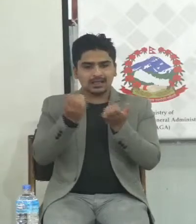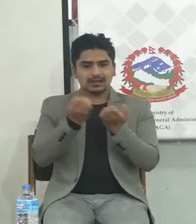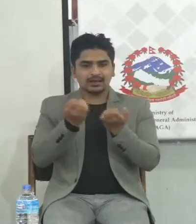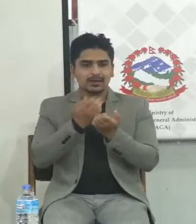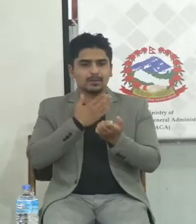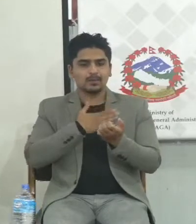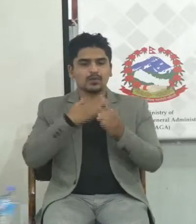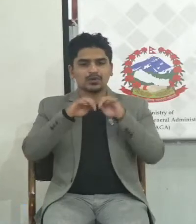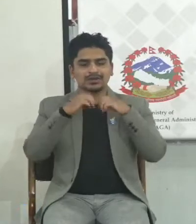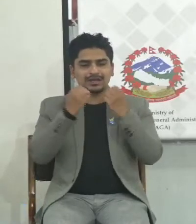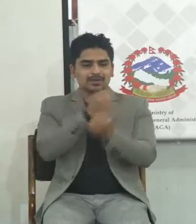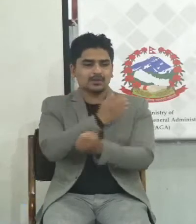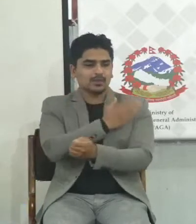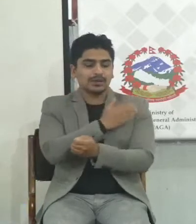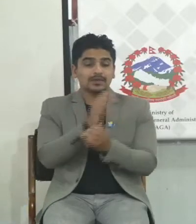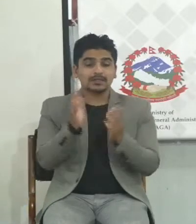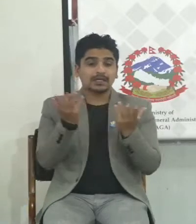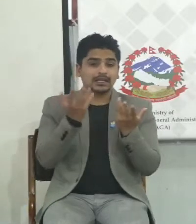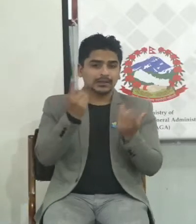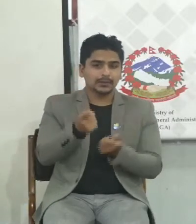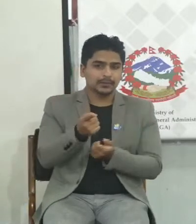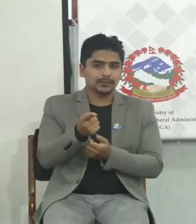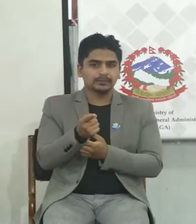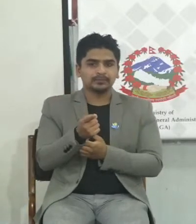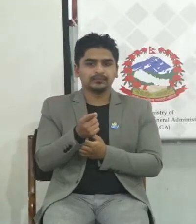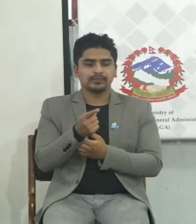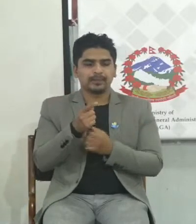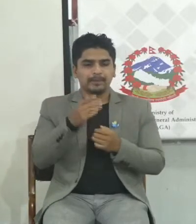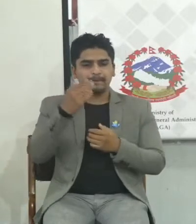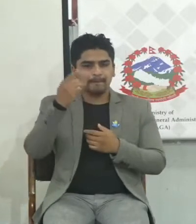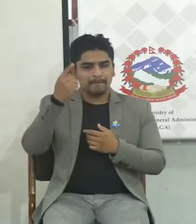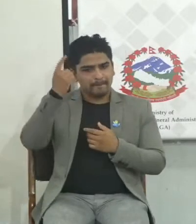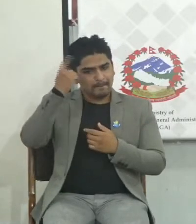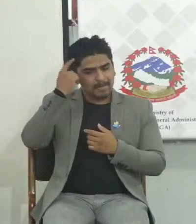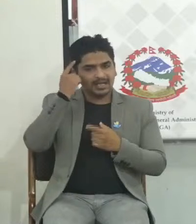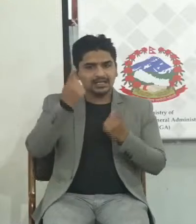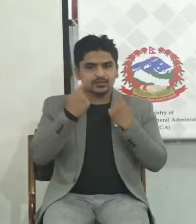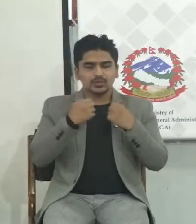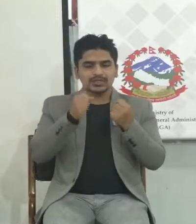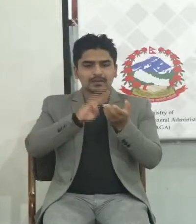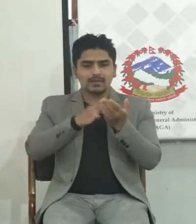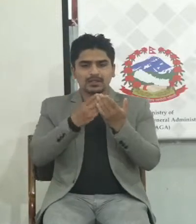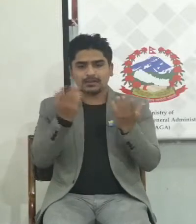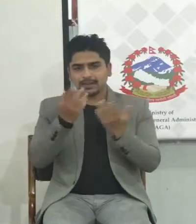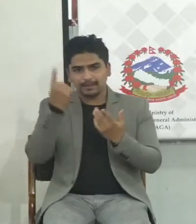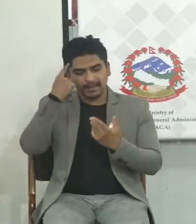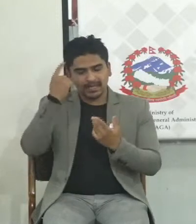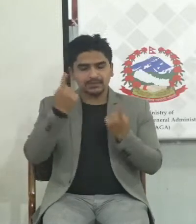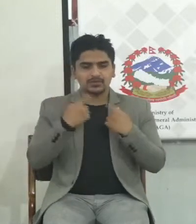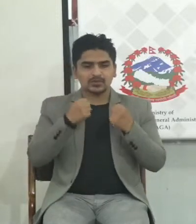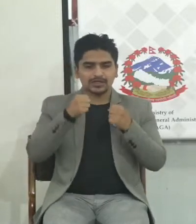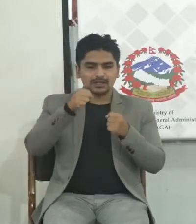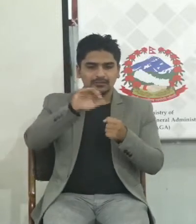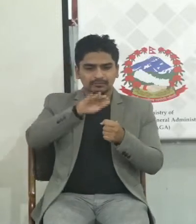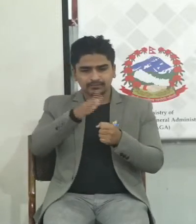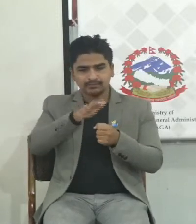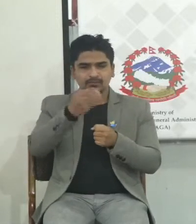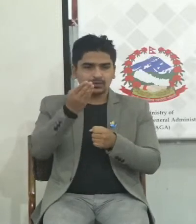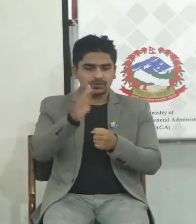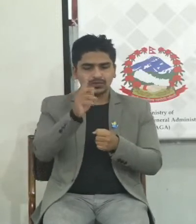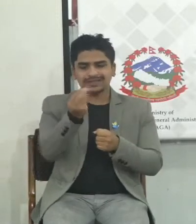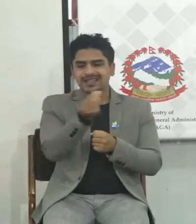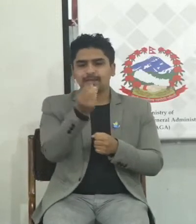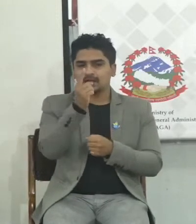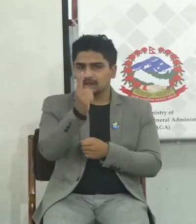health, and this is the ups and downs is the normal thing, and this is the psychological things.